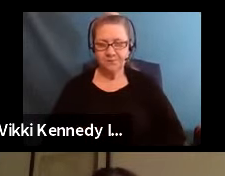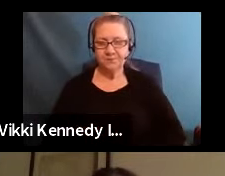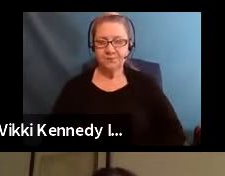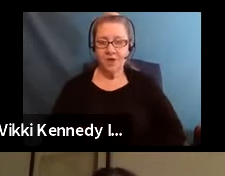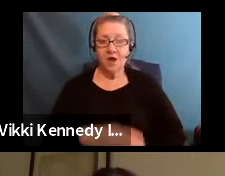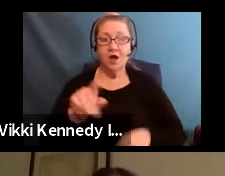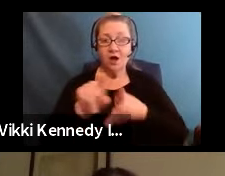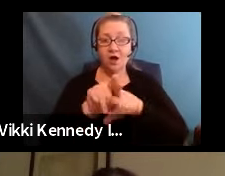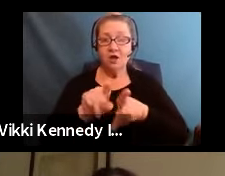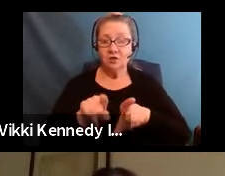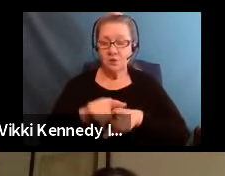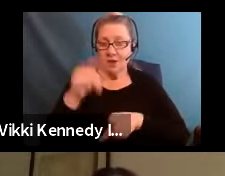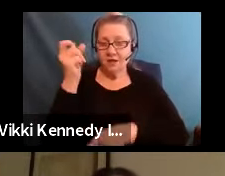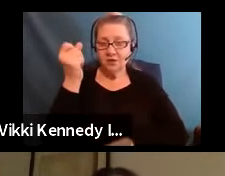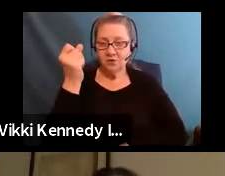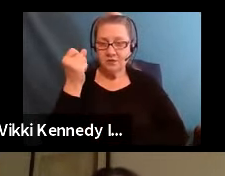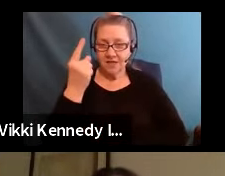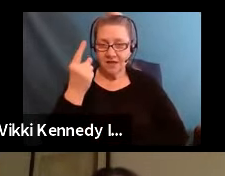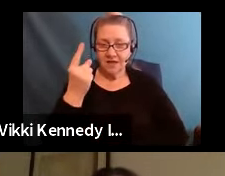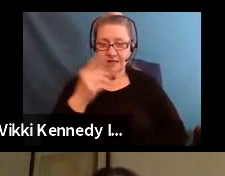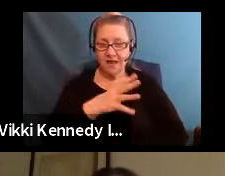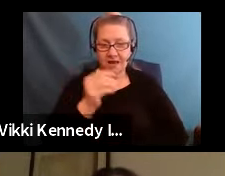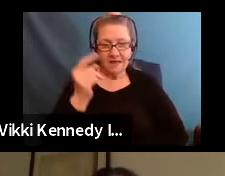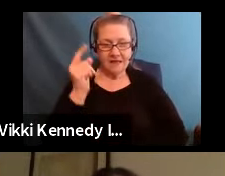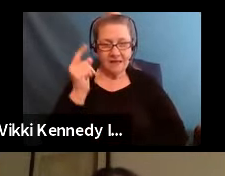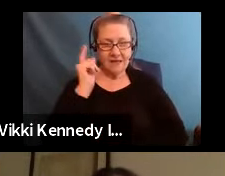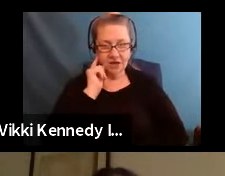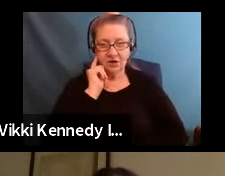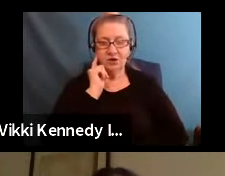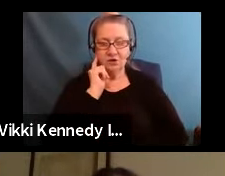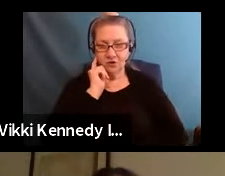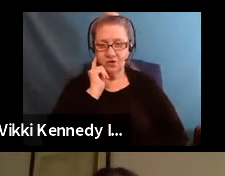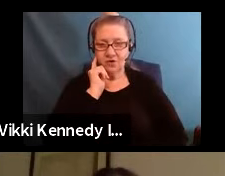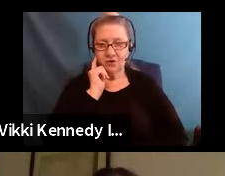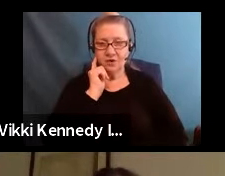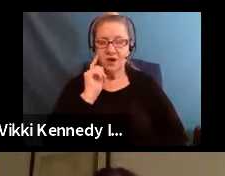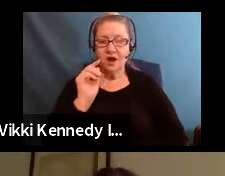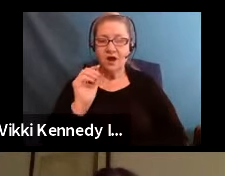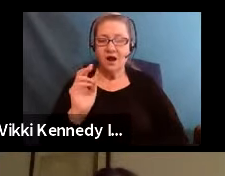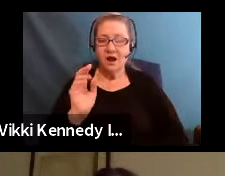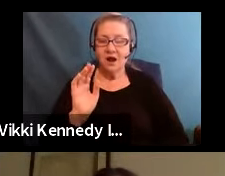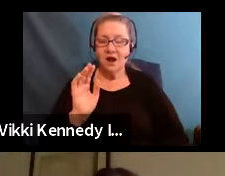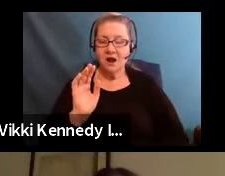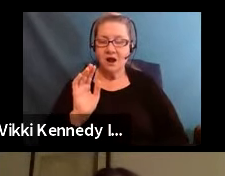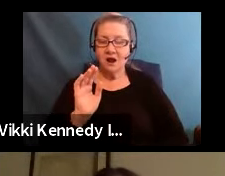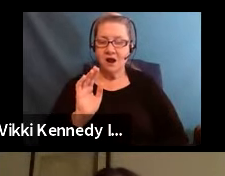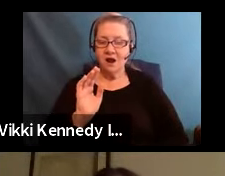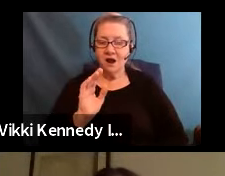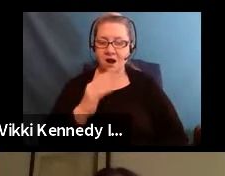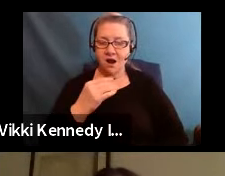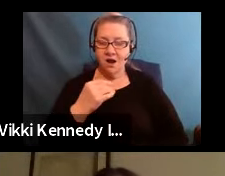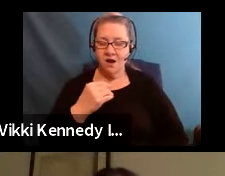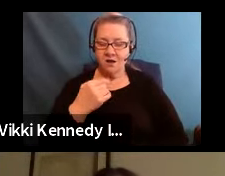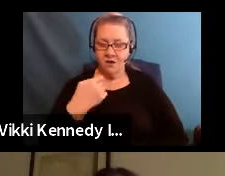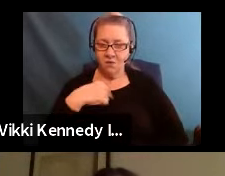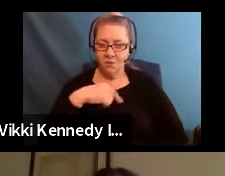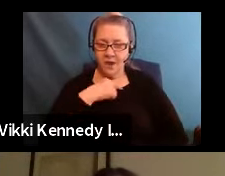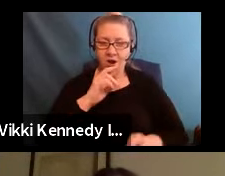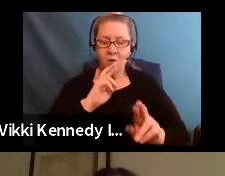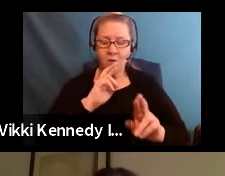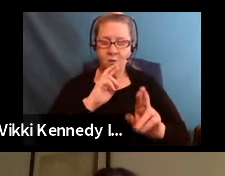We also understand and are hearing that for, as we're